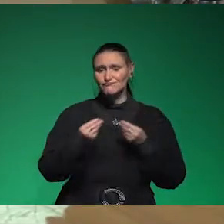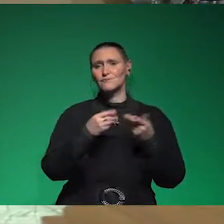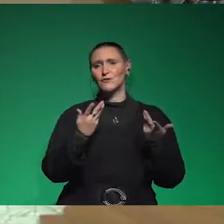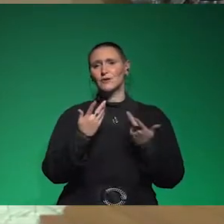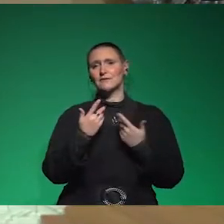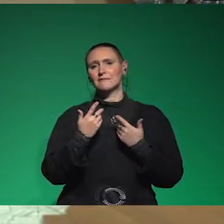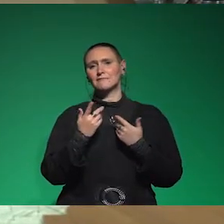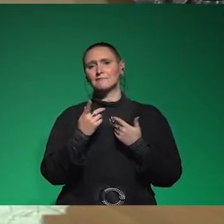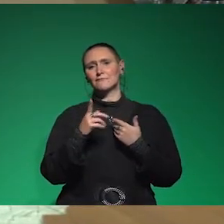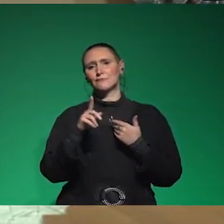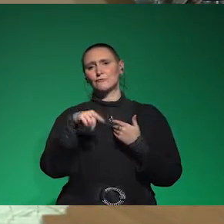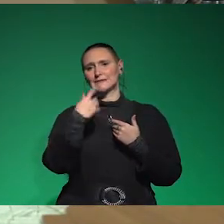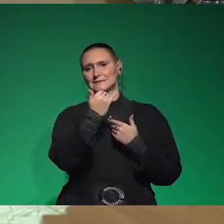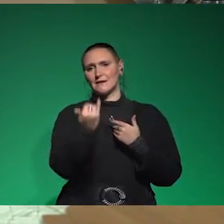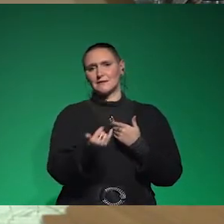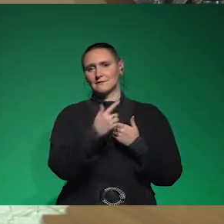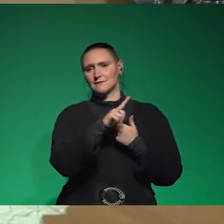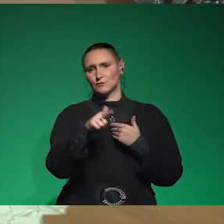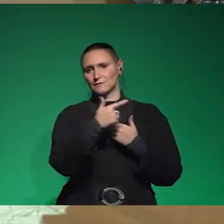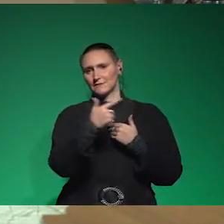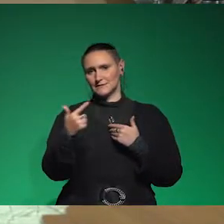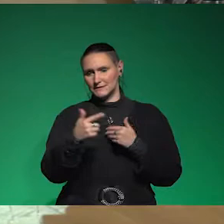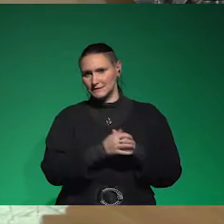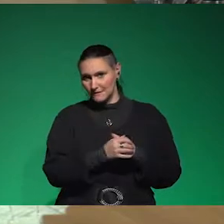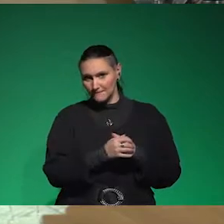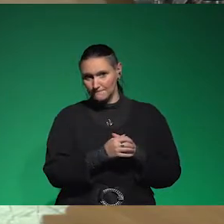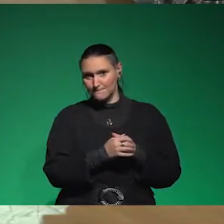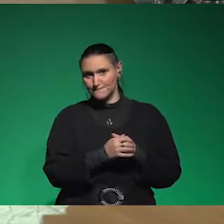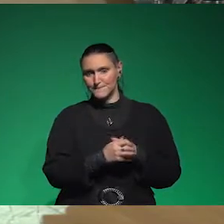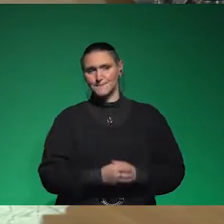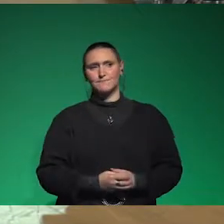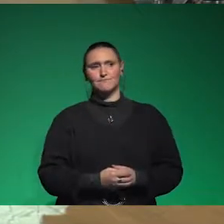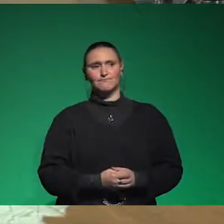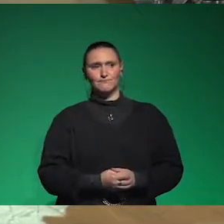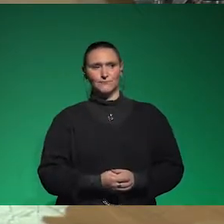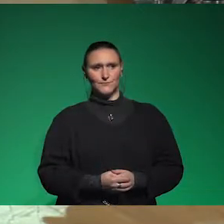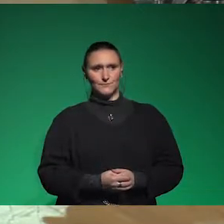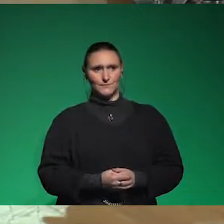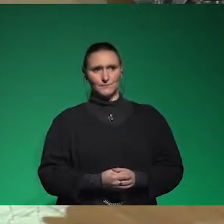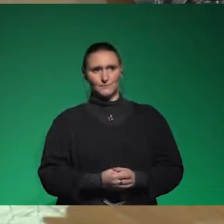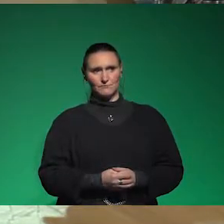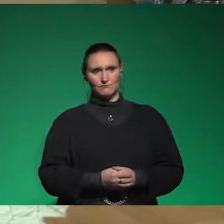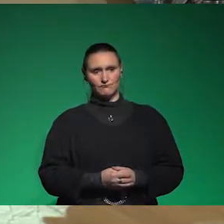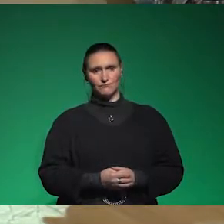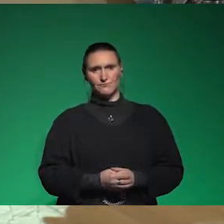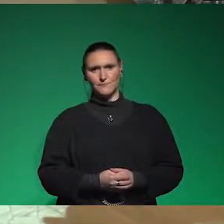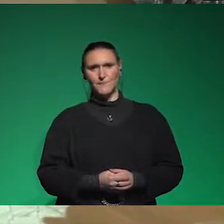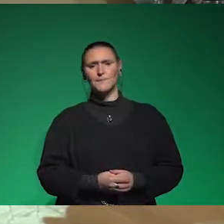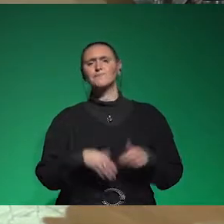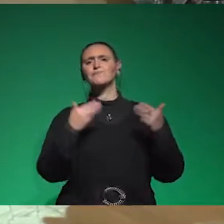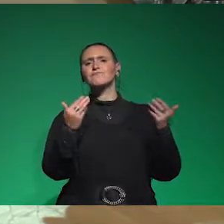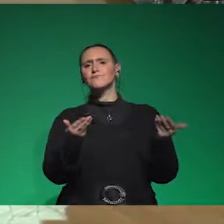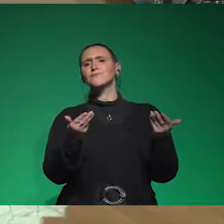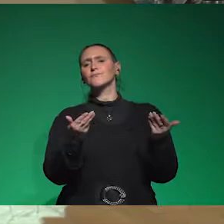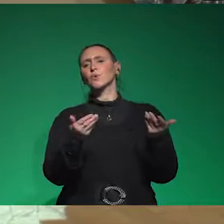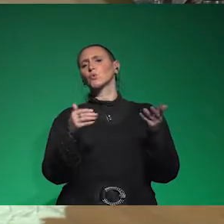Arts and Festival on the late or the beginning of March. Yeah. Mm-hmm. Before